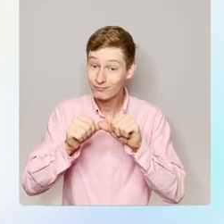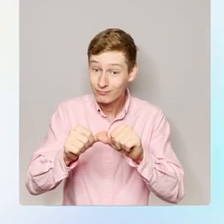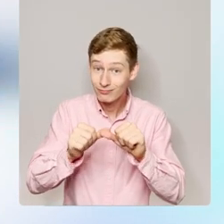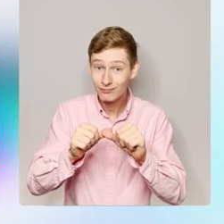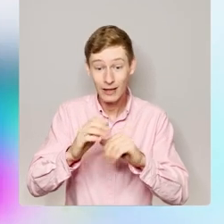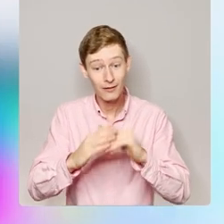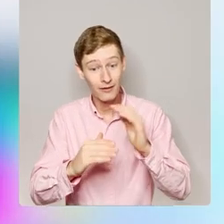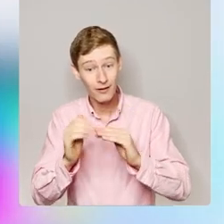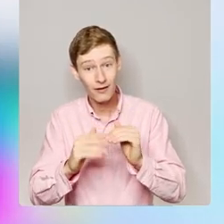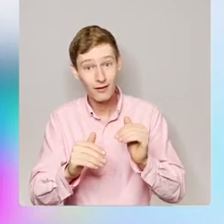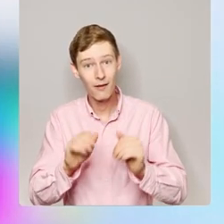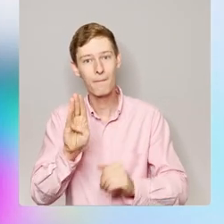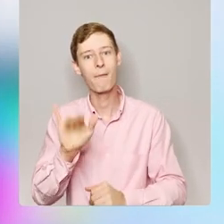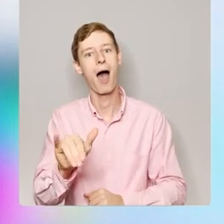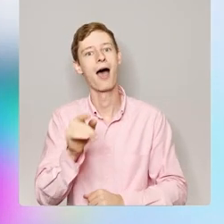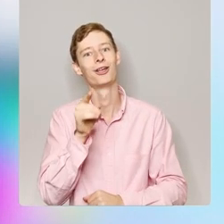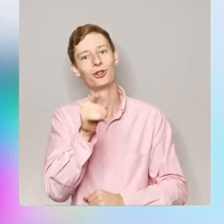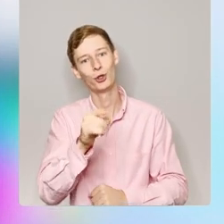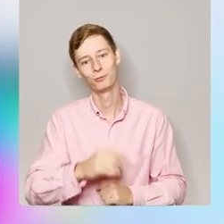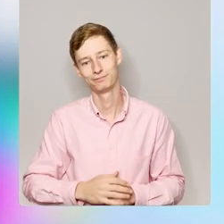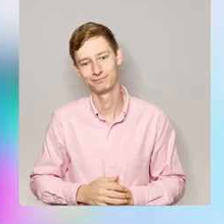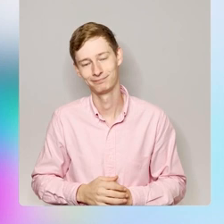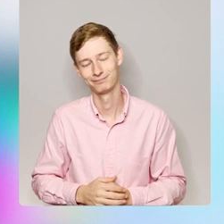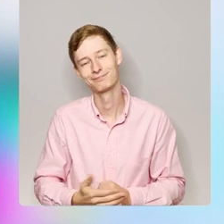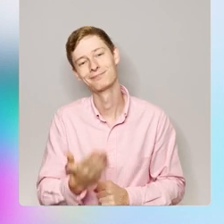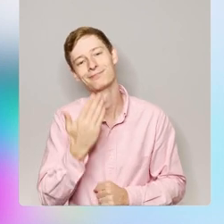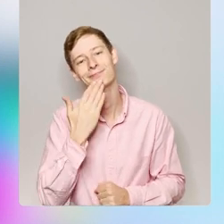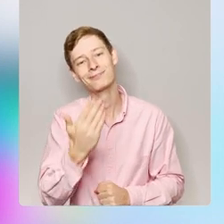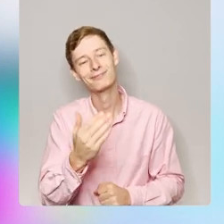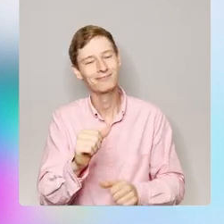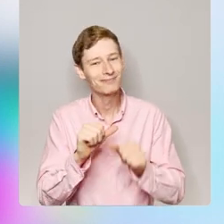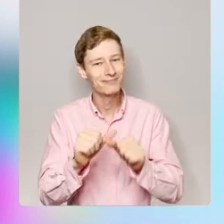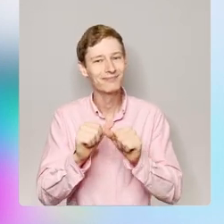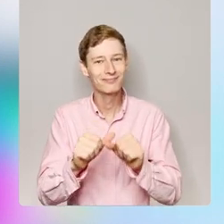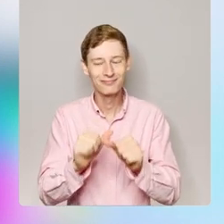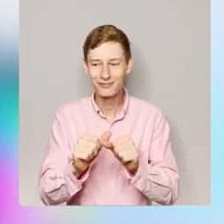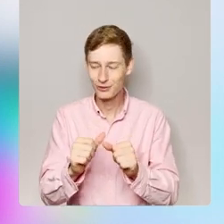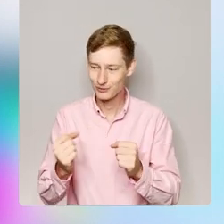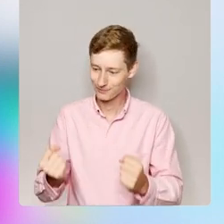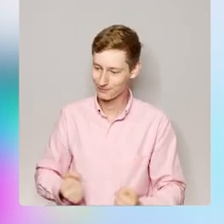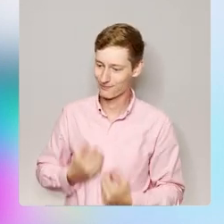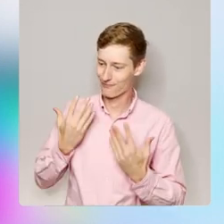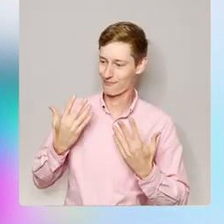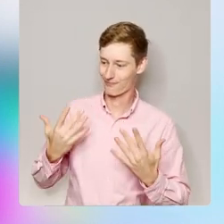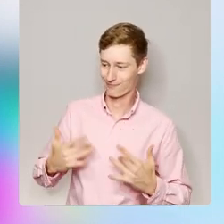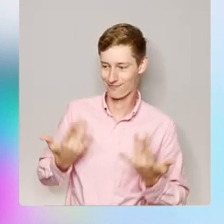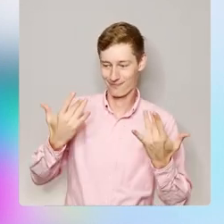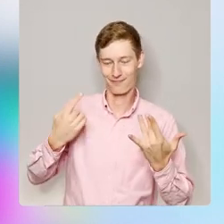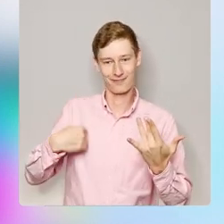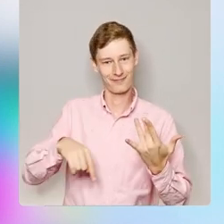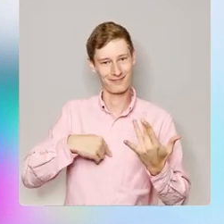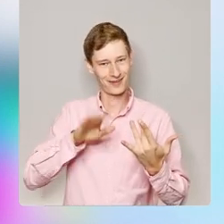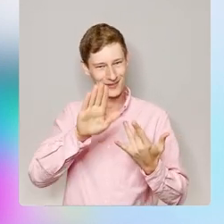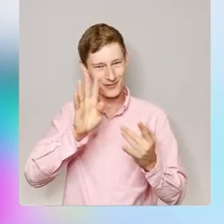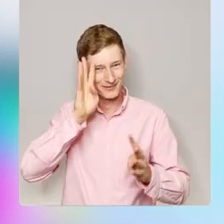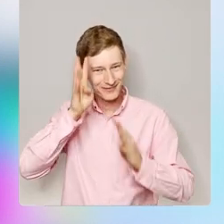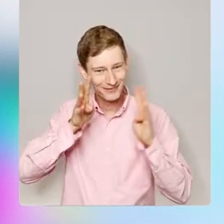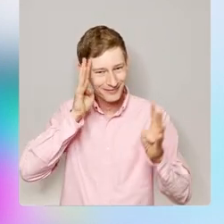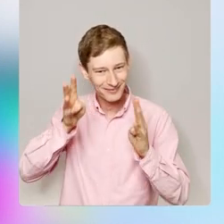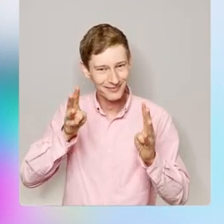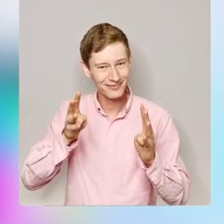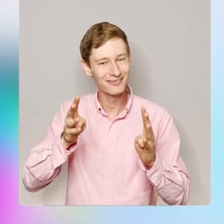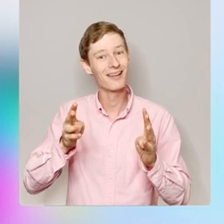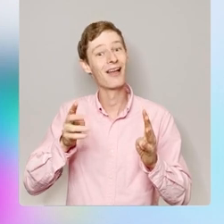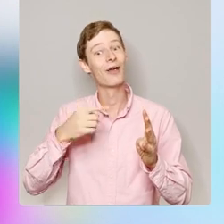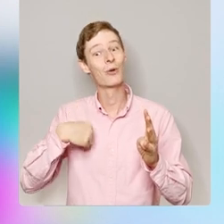you. So thank you for continuing to delight and surprise us with your creativity and